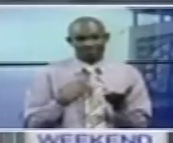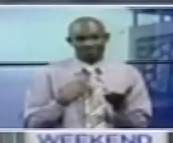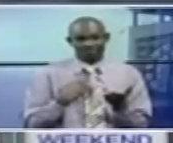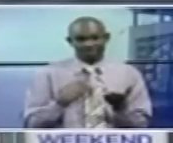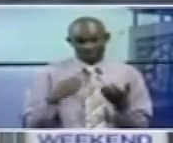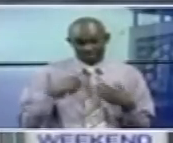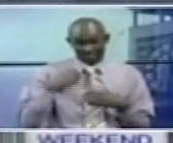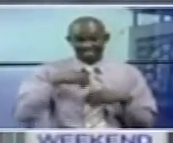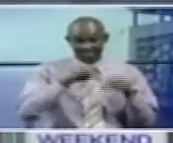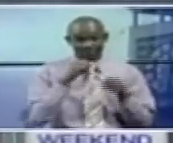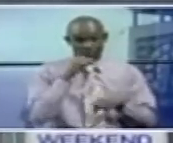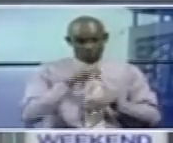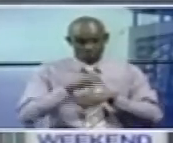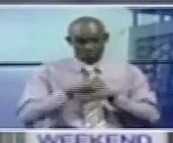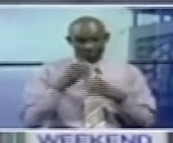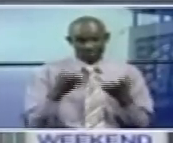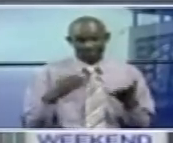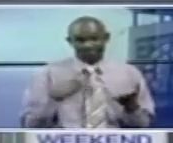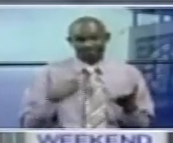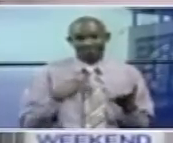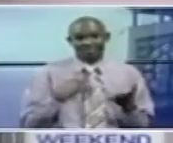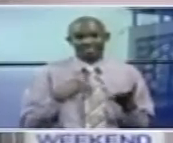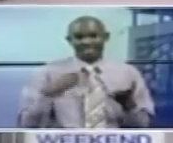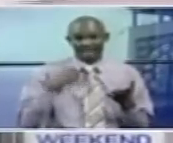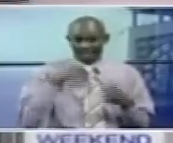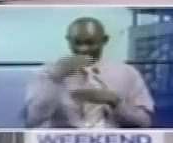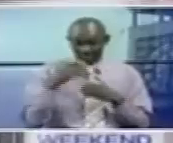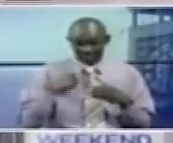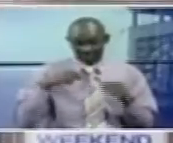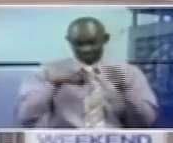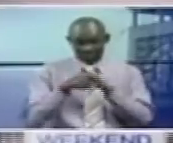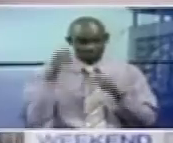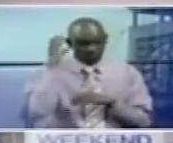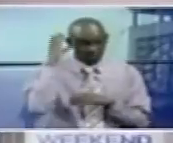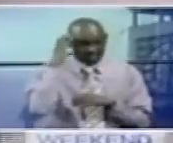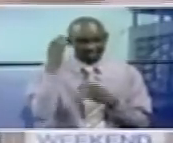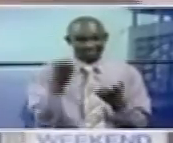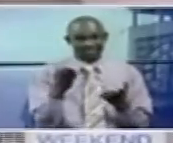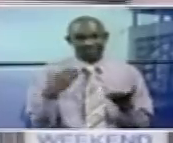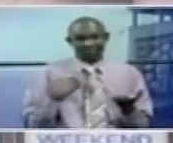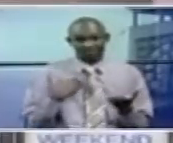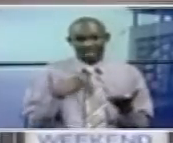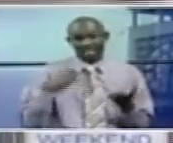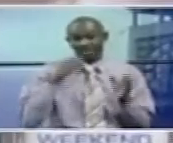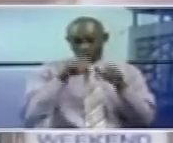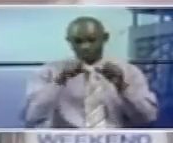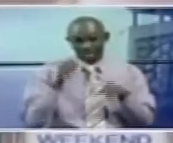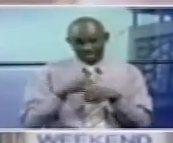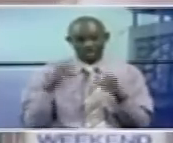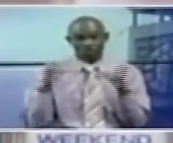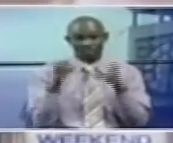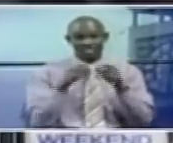He quit school in 2006, 3 months after he enrolled into college where he was pursuing a diploma in